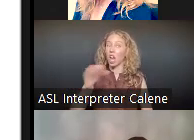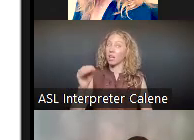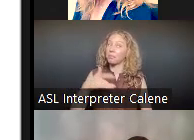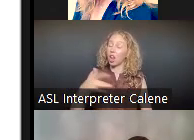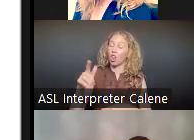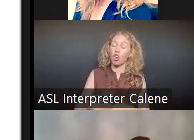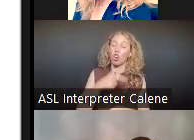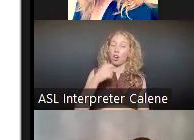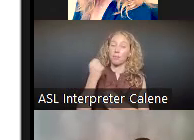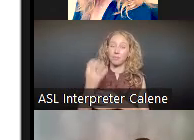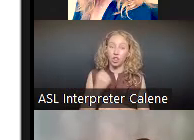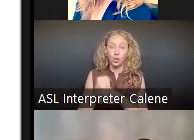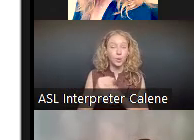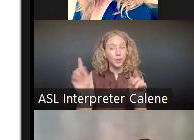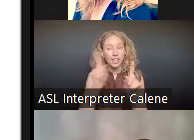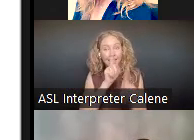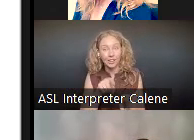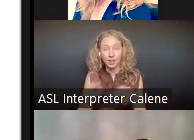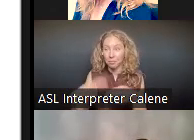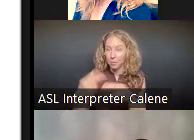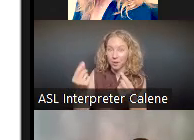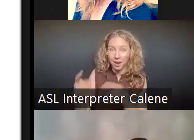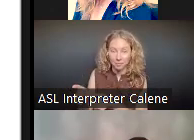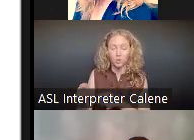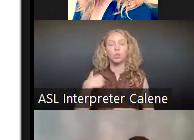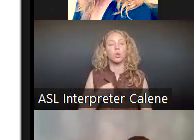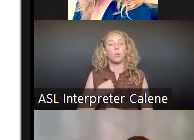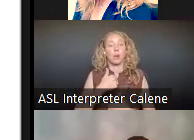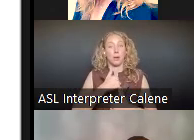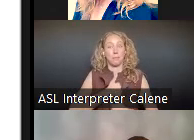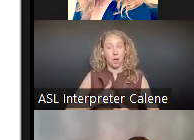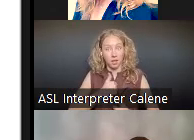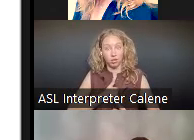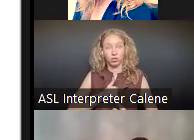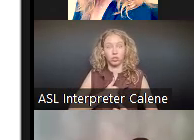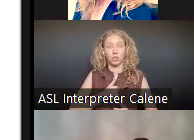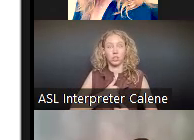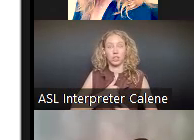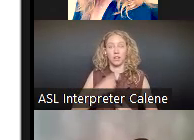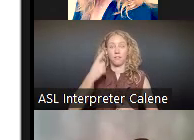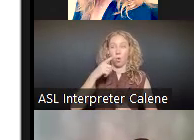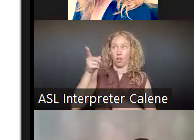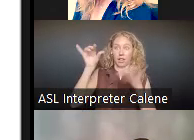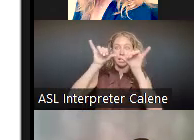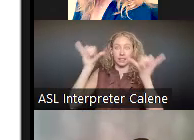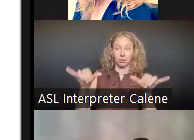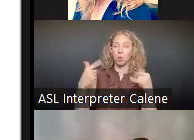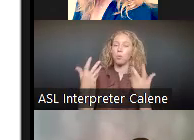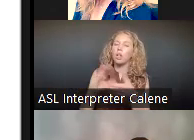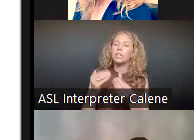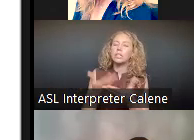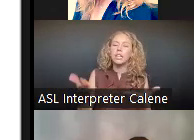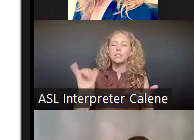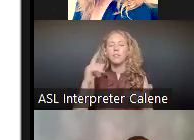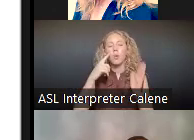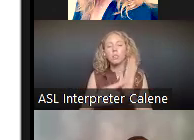without answers, right? And so when we're apologizing on behalf of the system, we want to say something like, I'm sorry